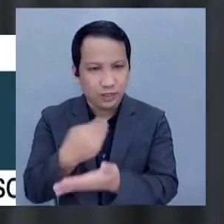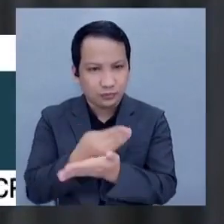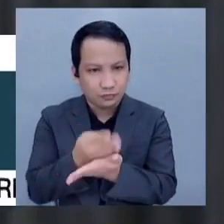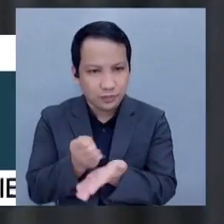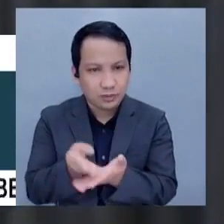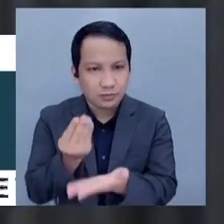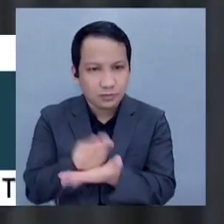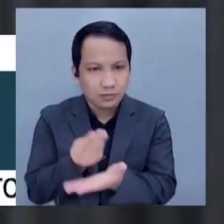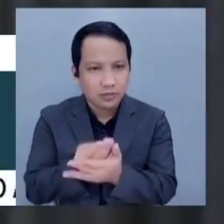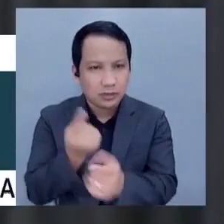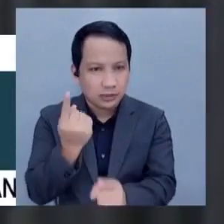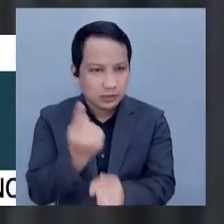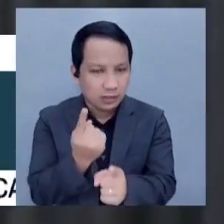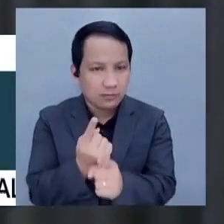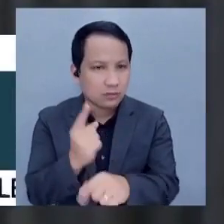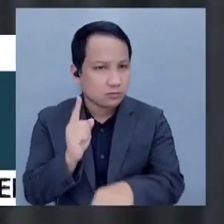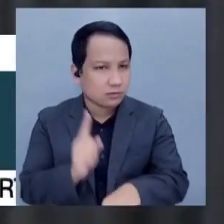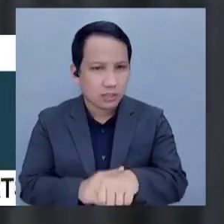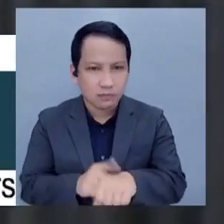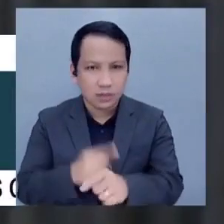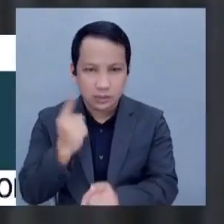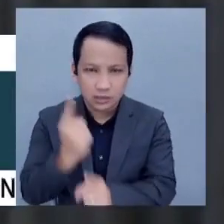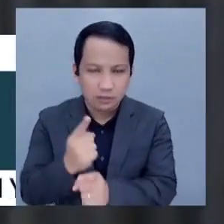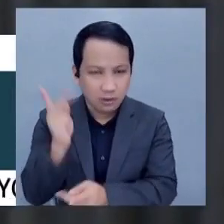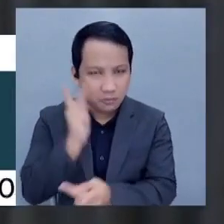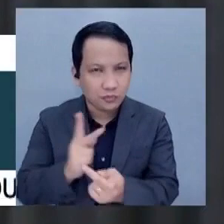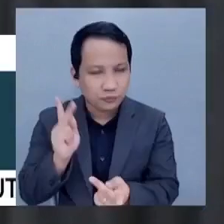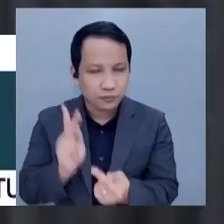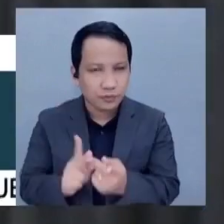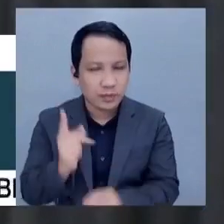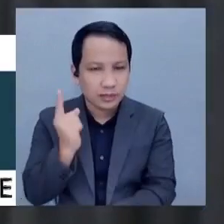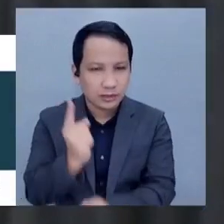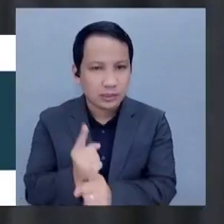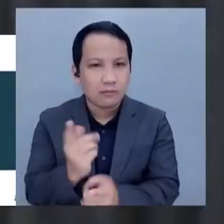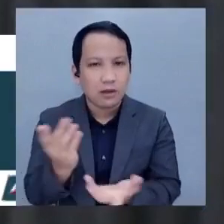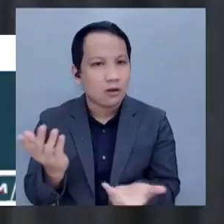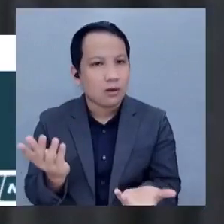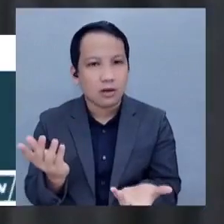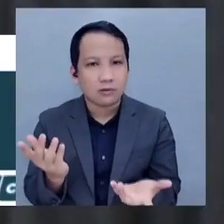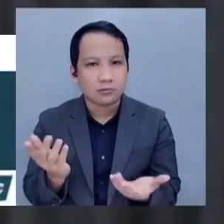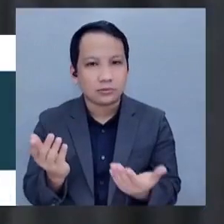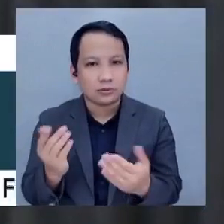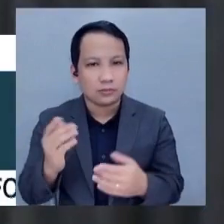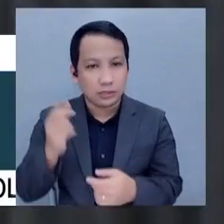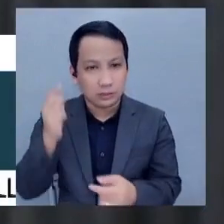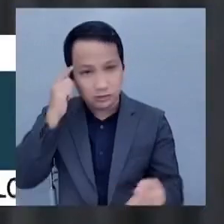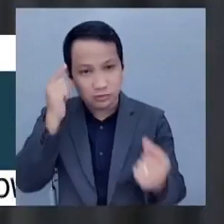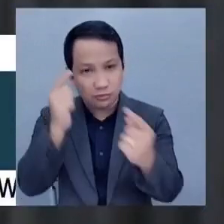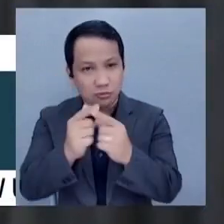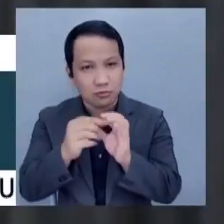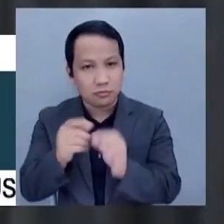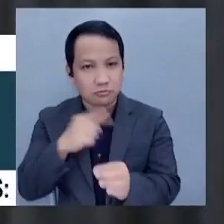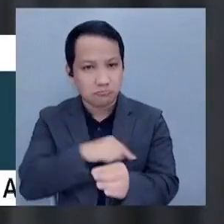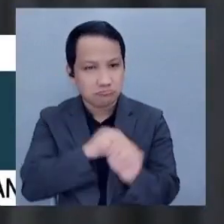panahon, sa tamang paraan, at saka sa tamang mga layunin, at dun mo makikita,